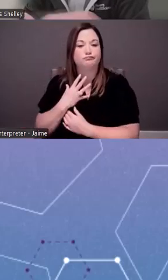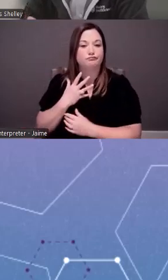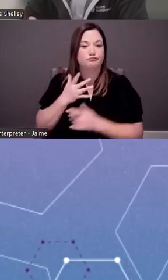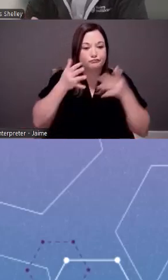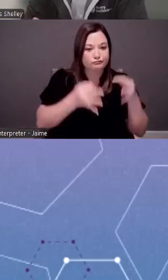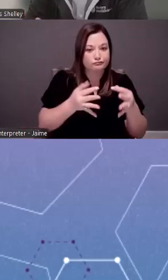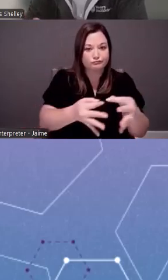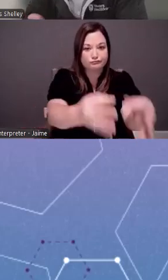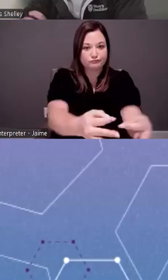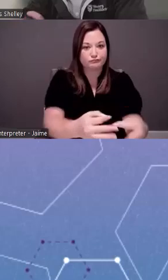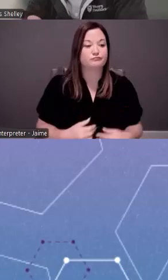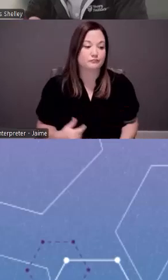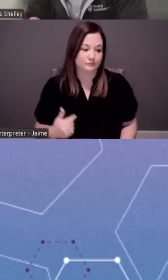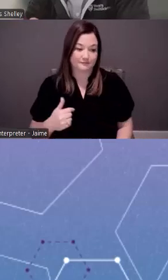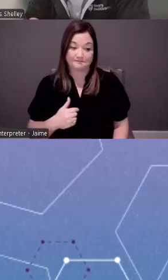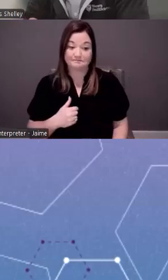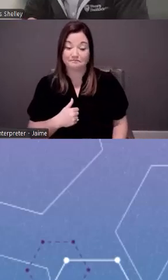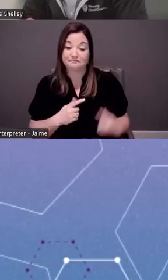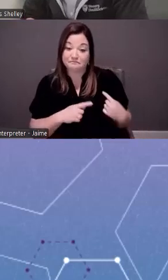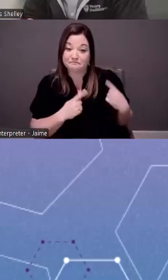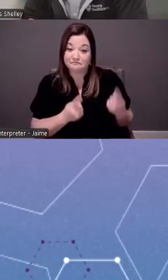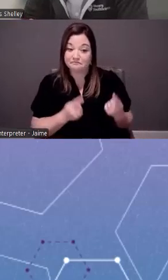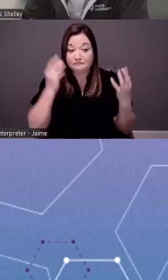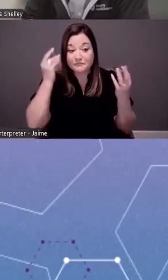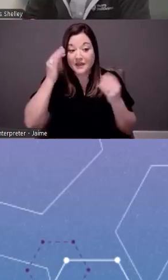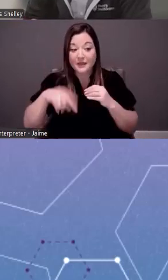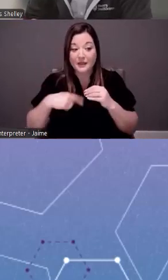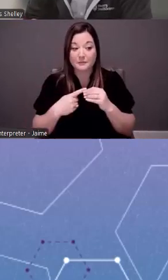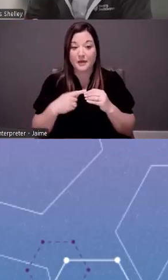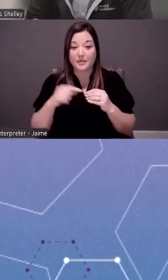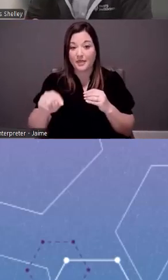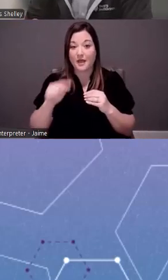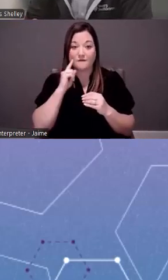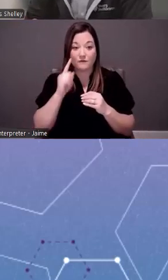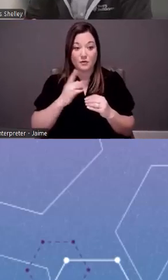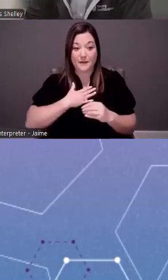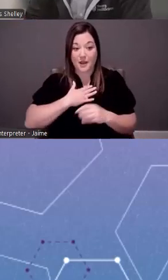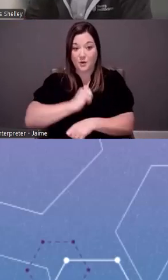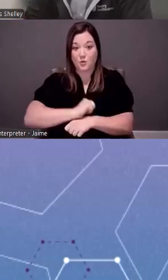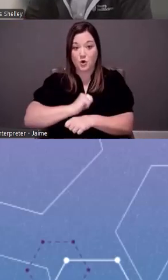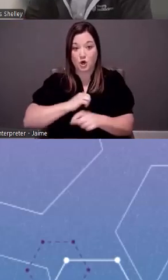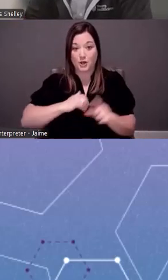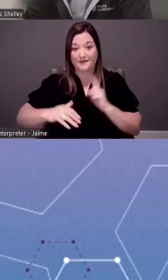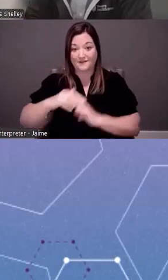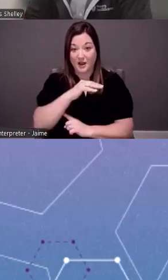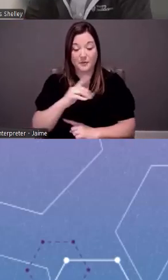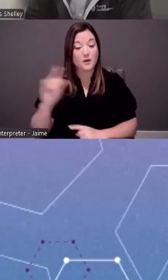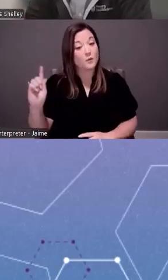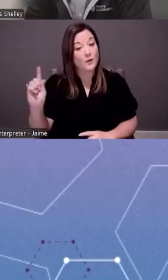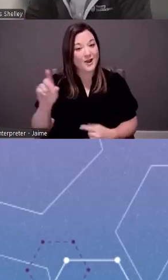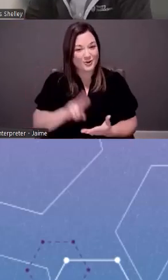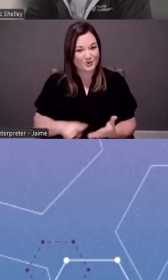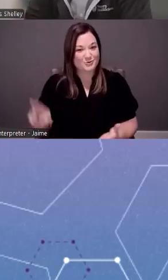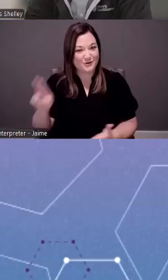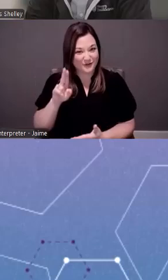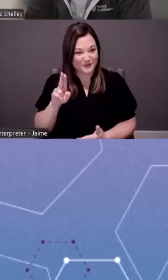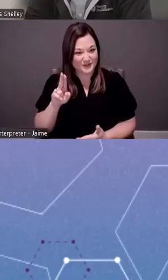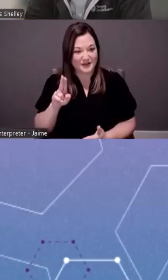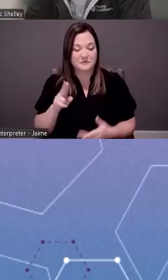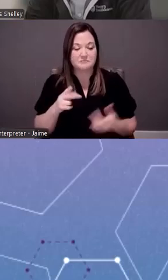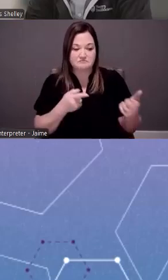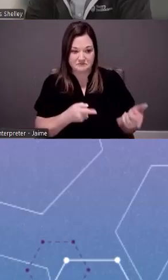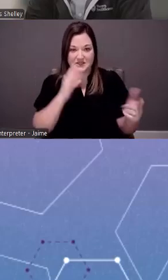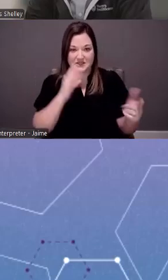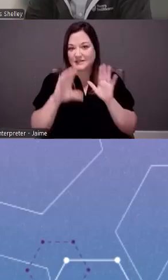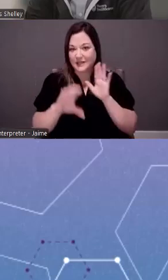I've been thinking a lot about this in the context of the environment that I work in, which is a university. And in this image,